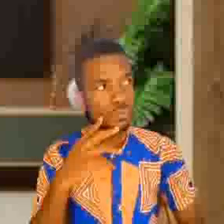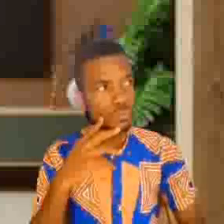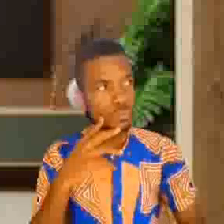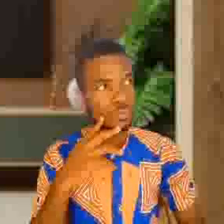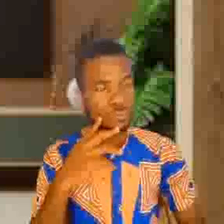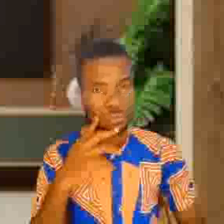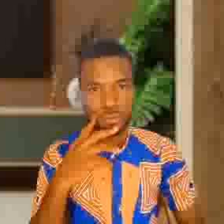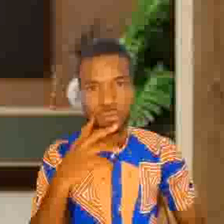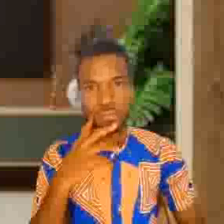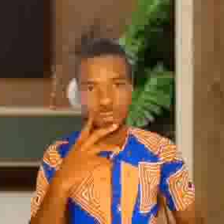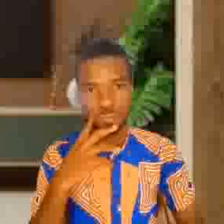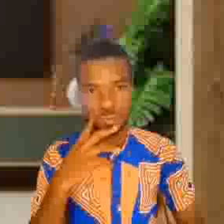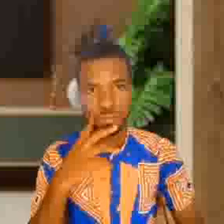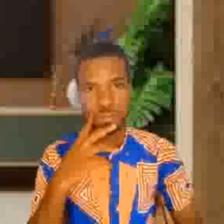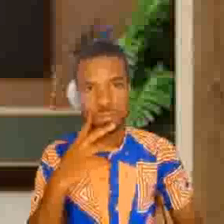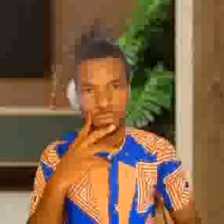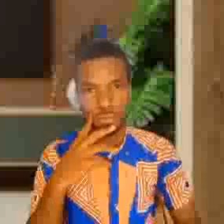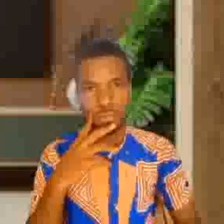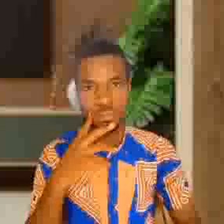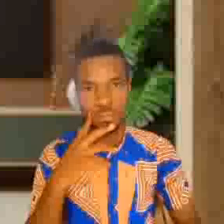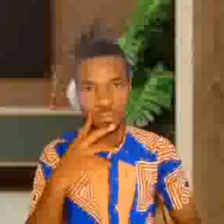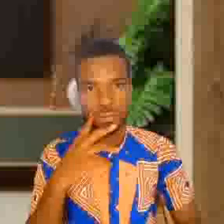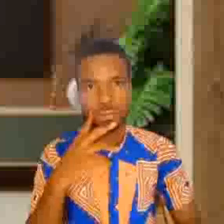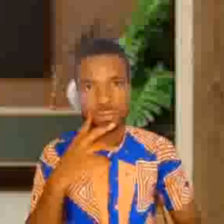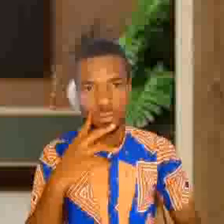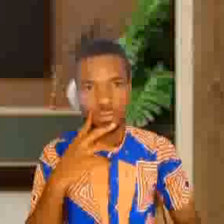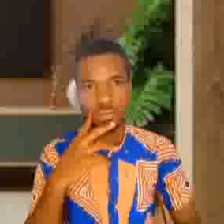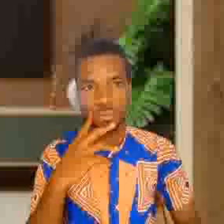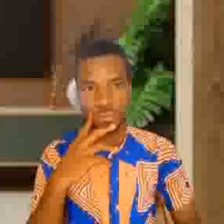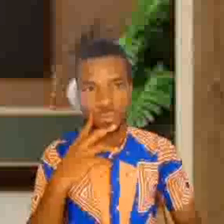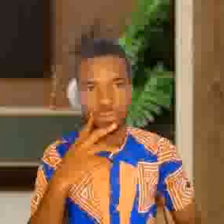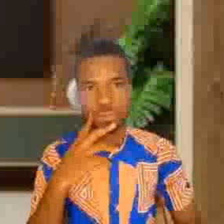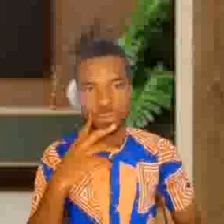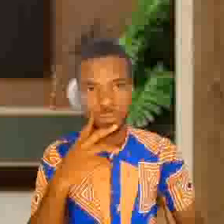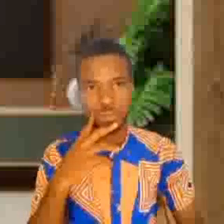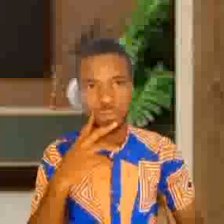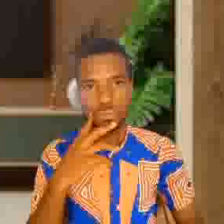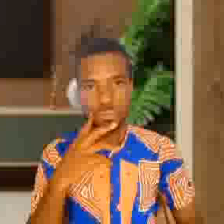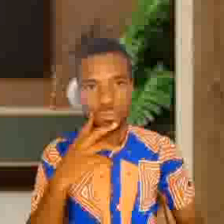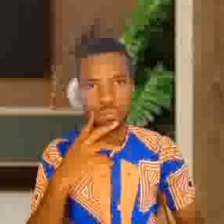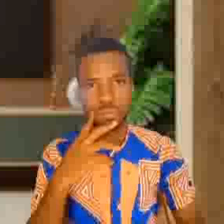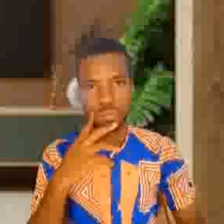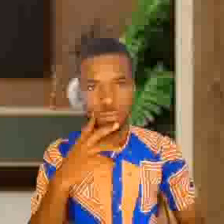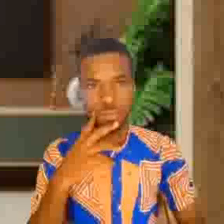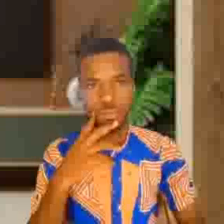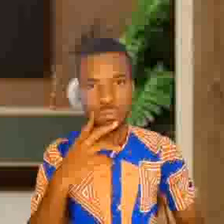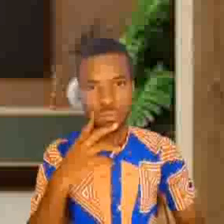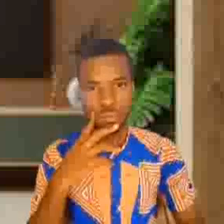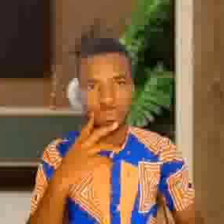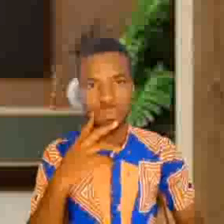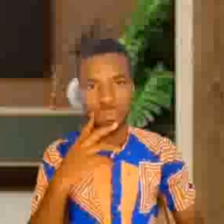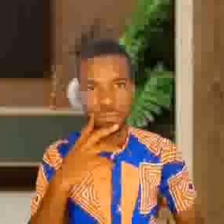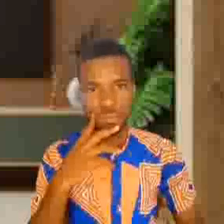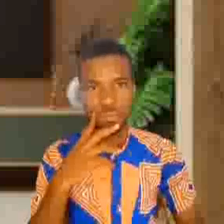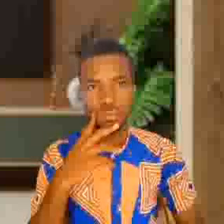Are you there? This aspect of divine prosperity is on the divine side. And